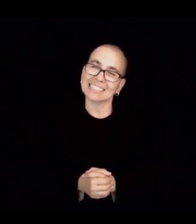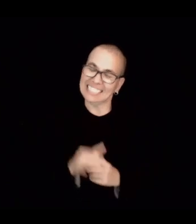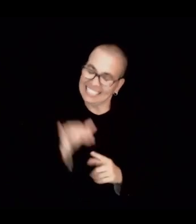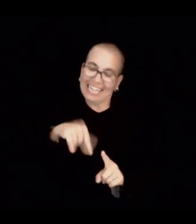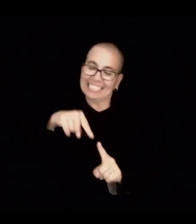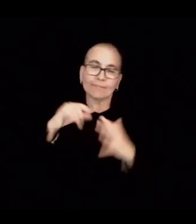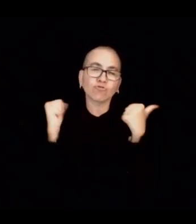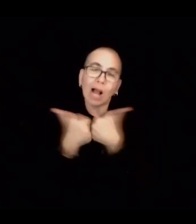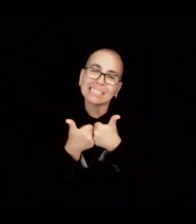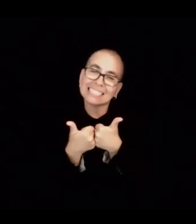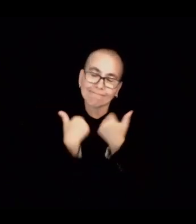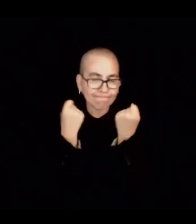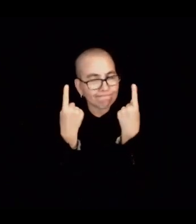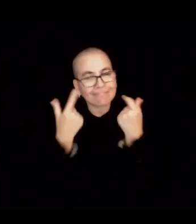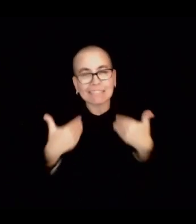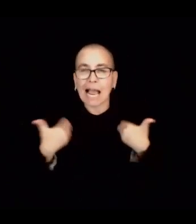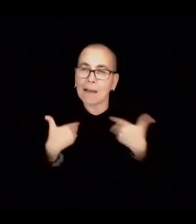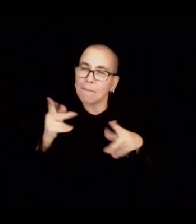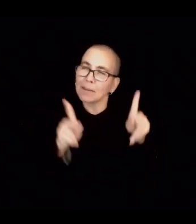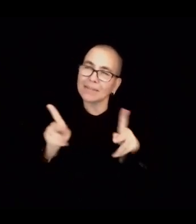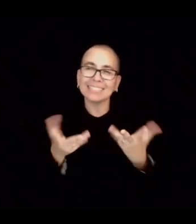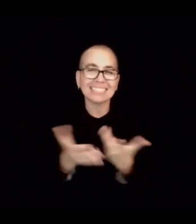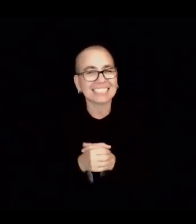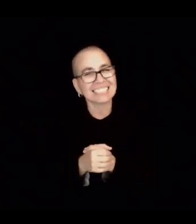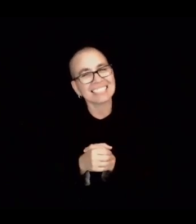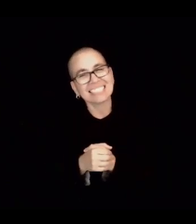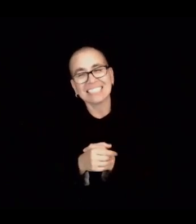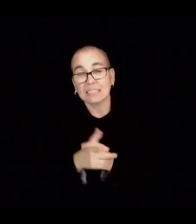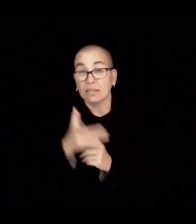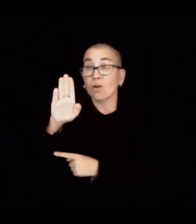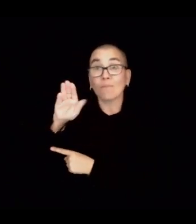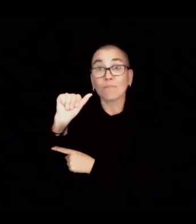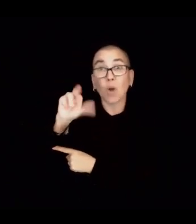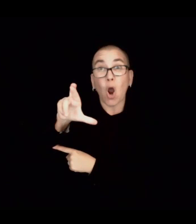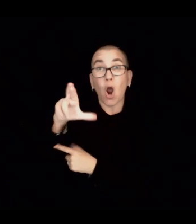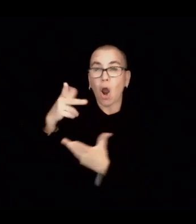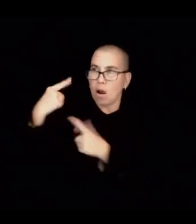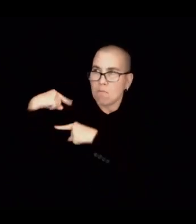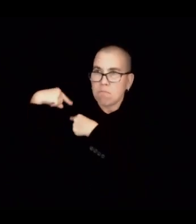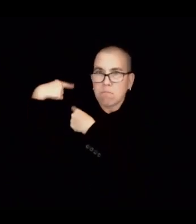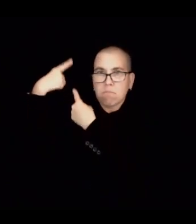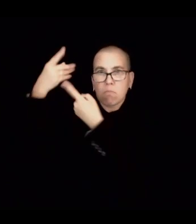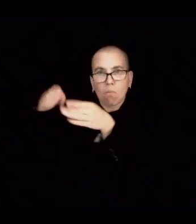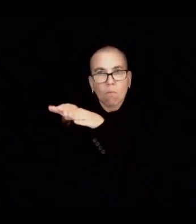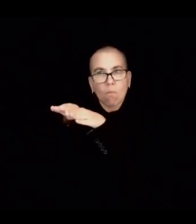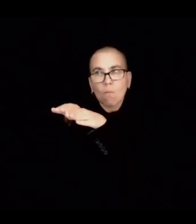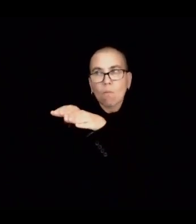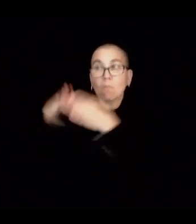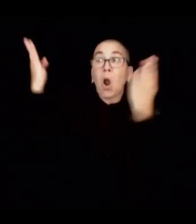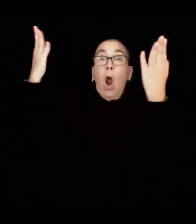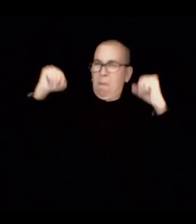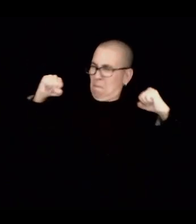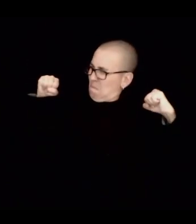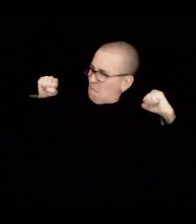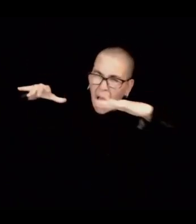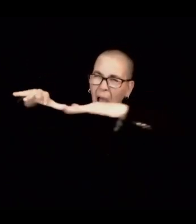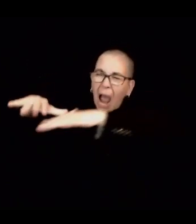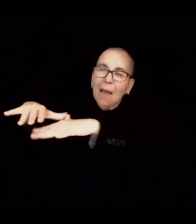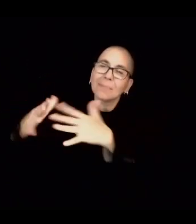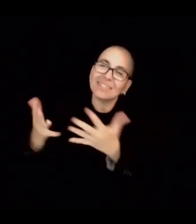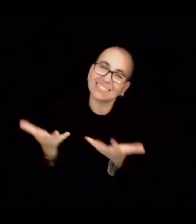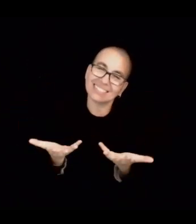crowded setting, that's where you have the greater opportunity for transmission. Awesome. And then my follow-up question is kind of this